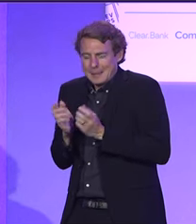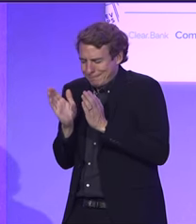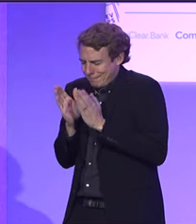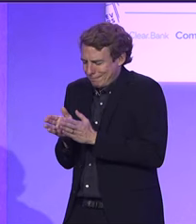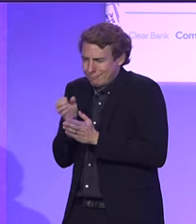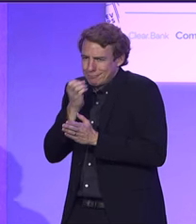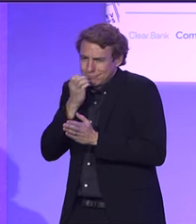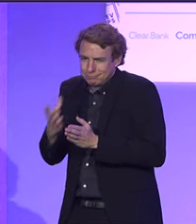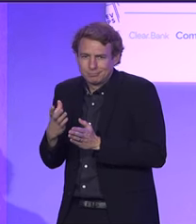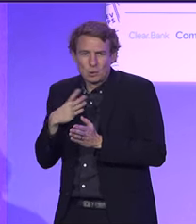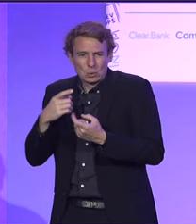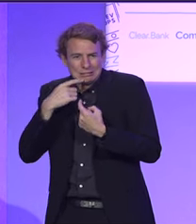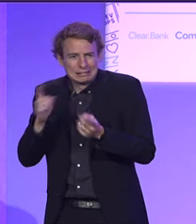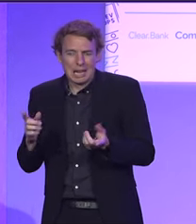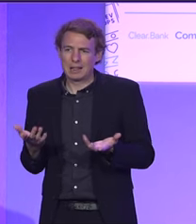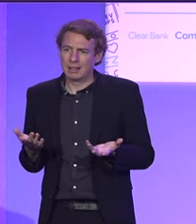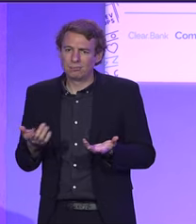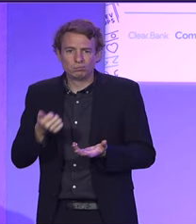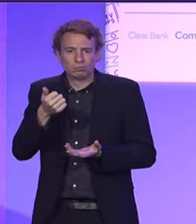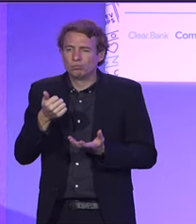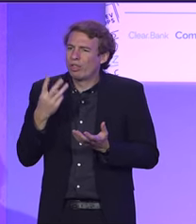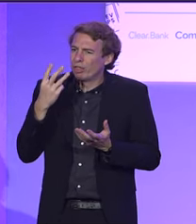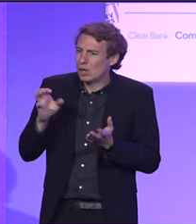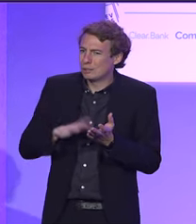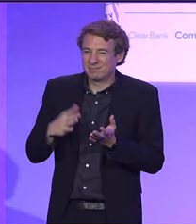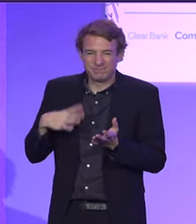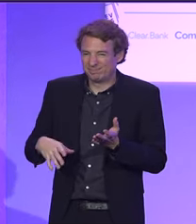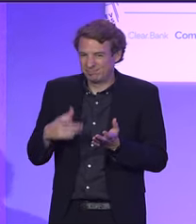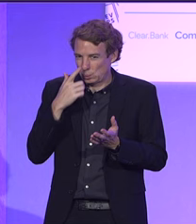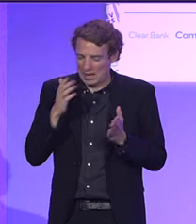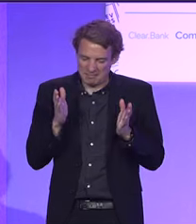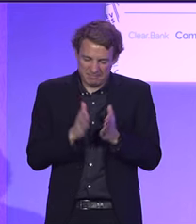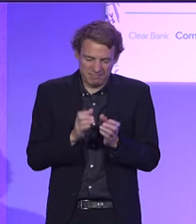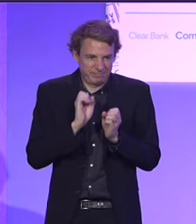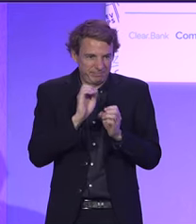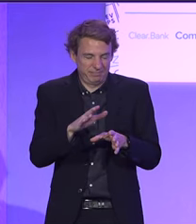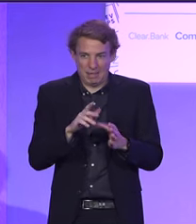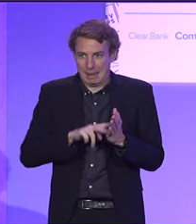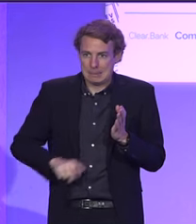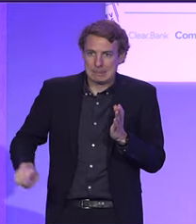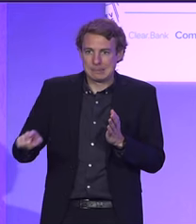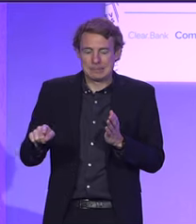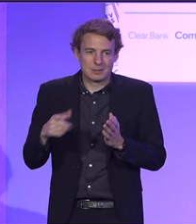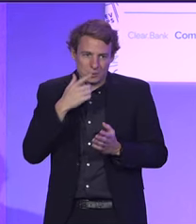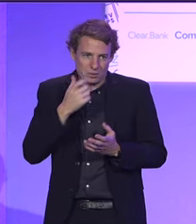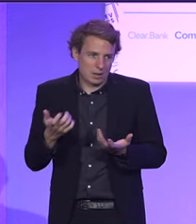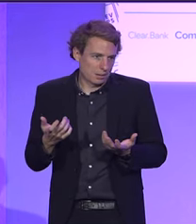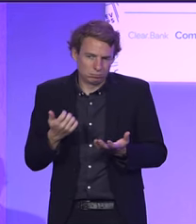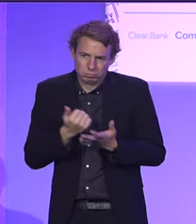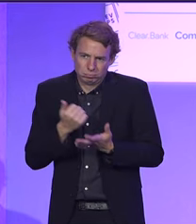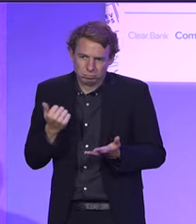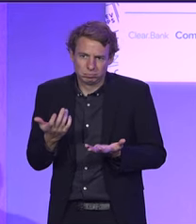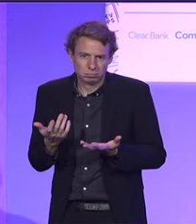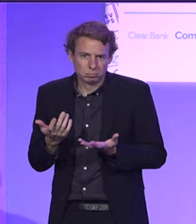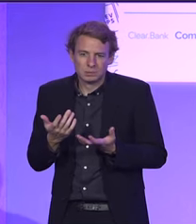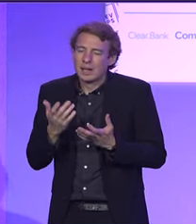30 minutes of rambling on about something. I've got this cool thing to share. I want to say it succinctly, and I want to get off stage. Great things to submit to. So you don't